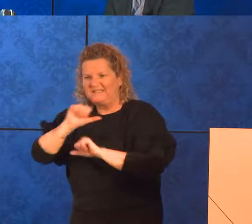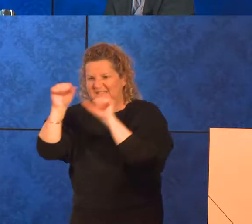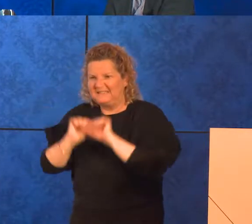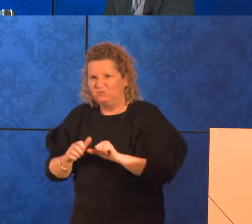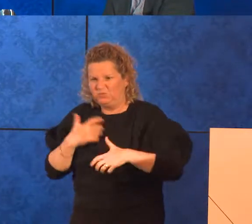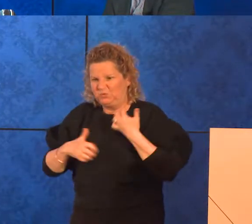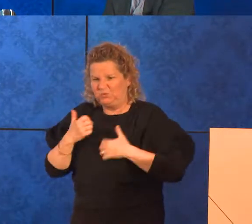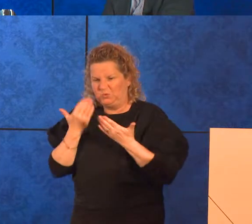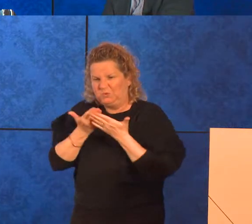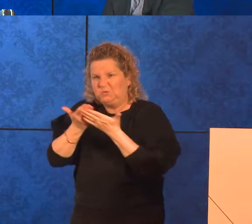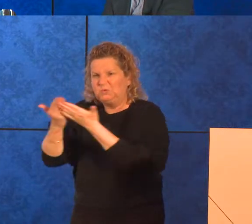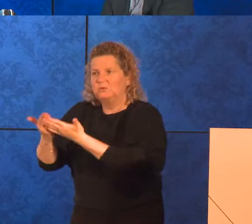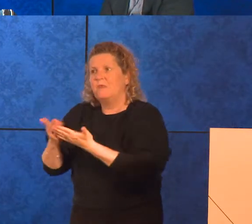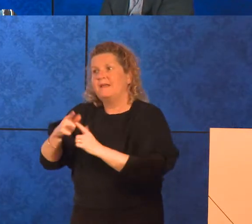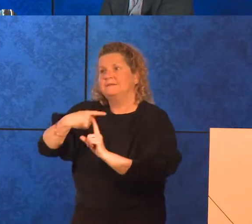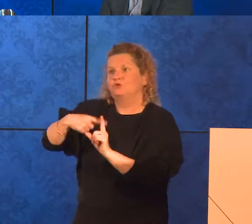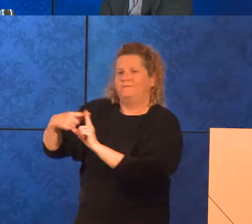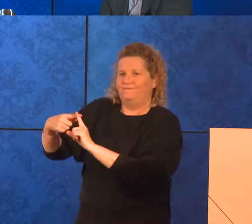and I think that's really positive.